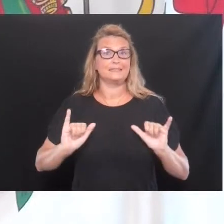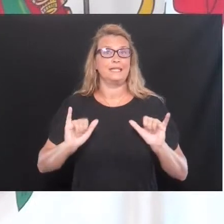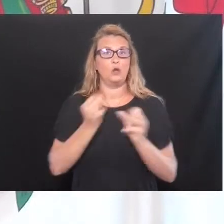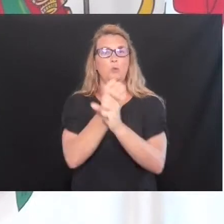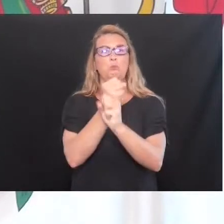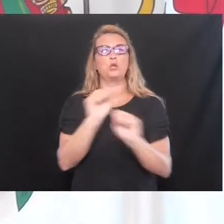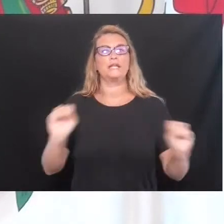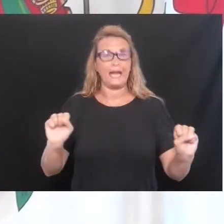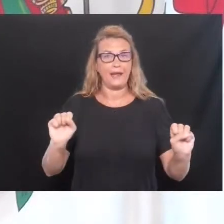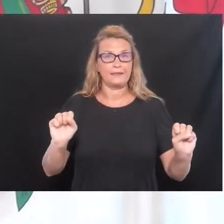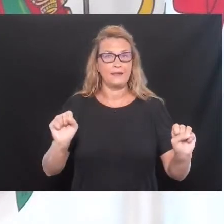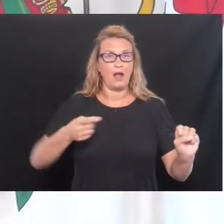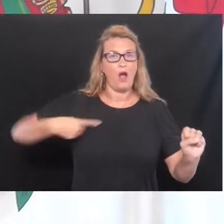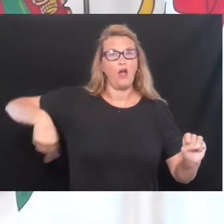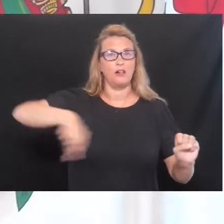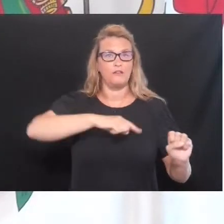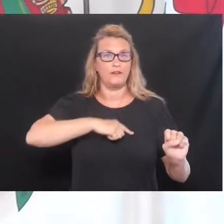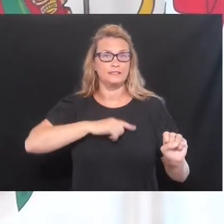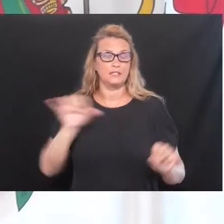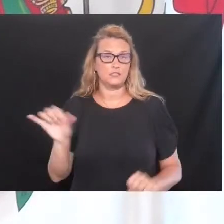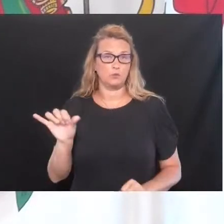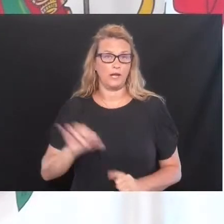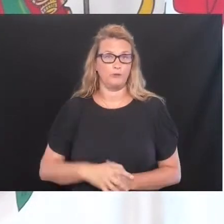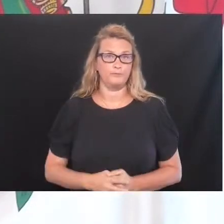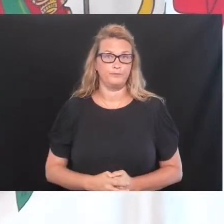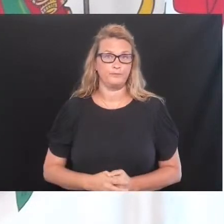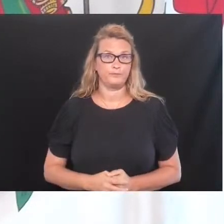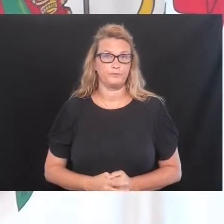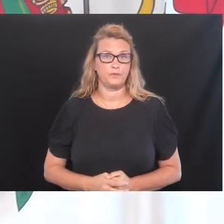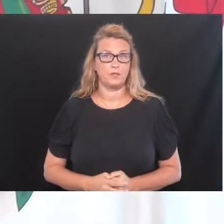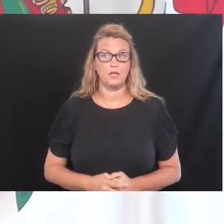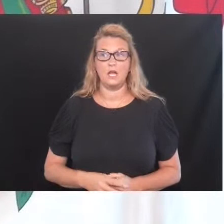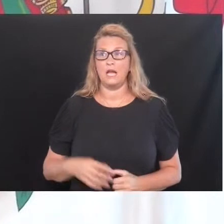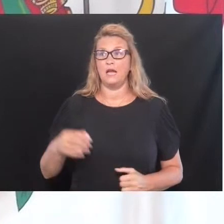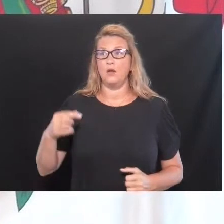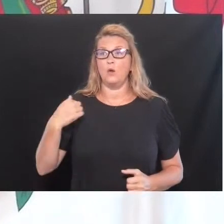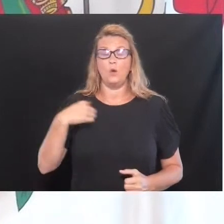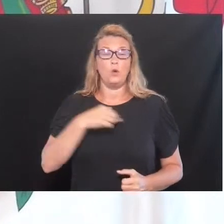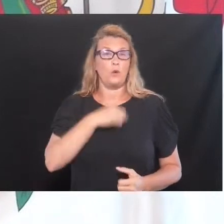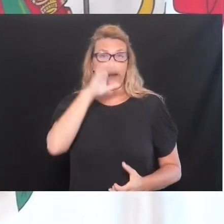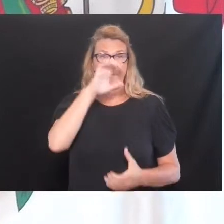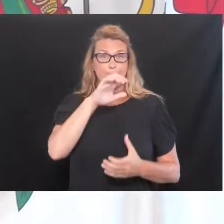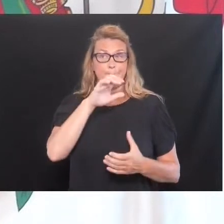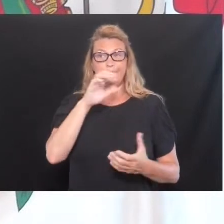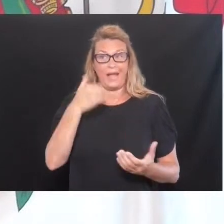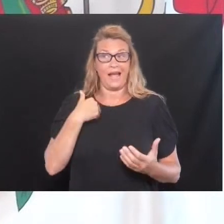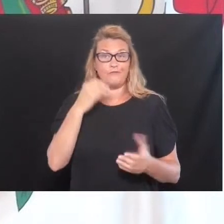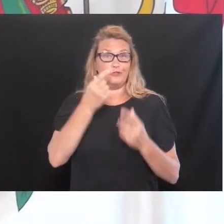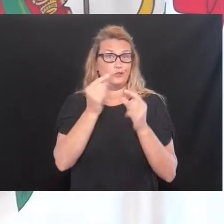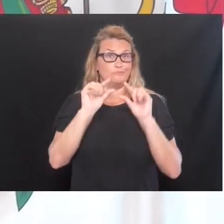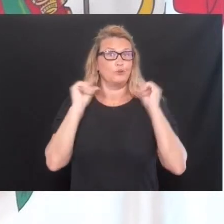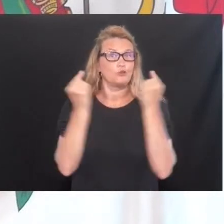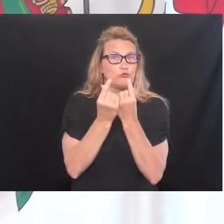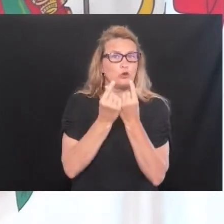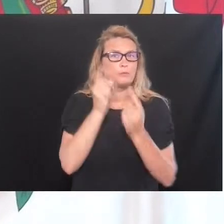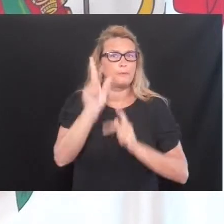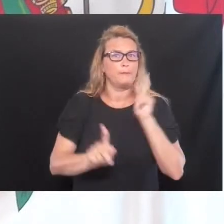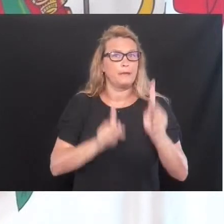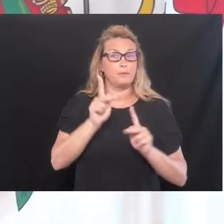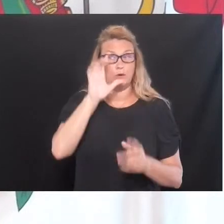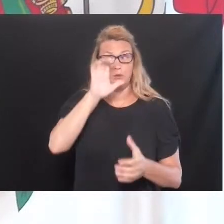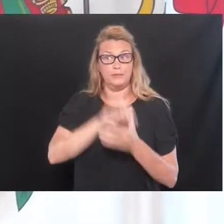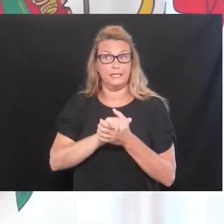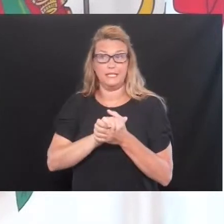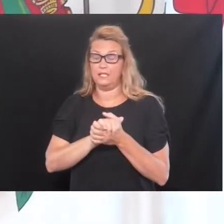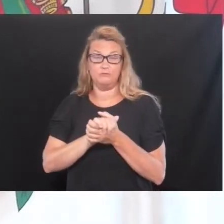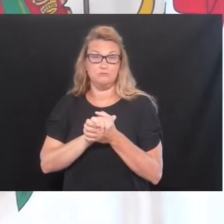all as well. We have a sector that absolutely believes that they're anti-mask no matter what, and